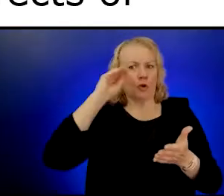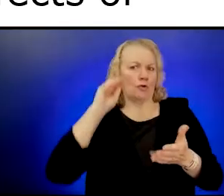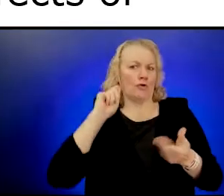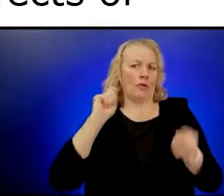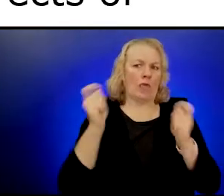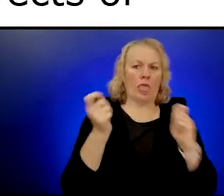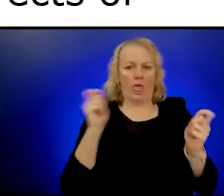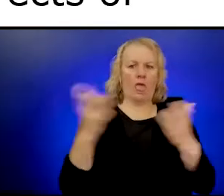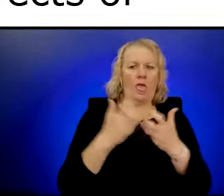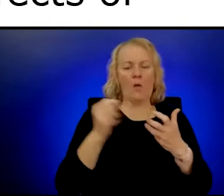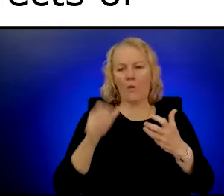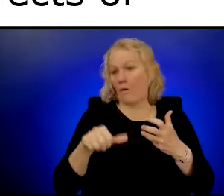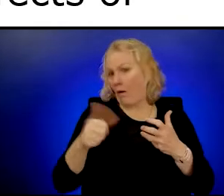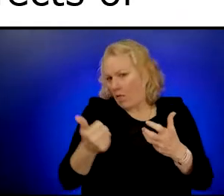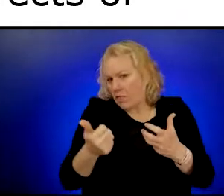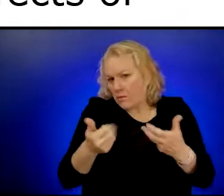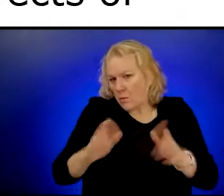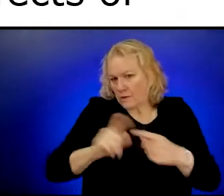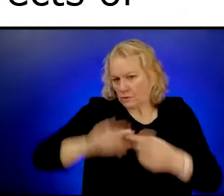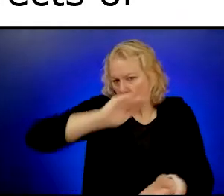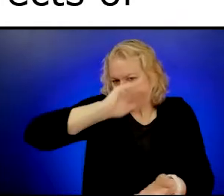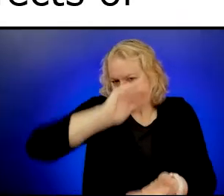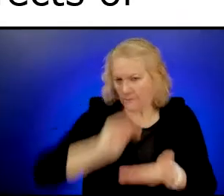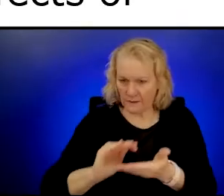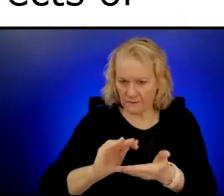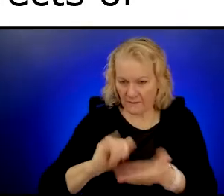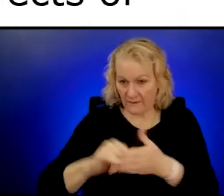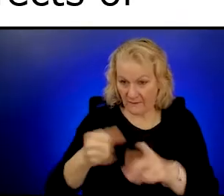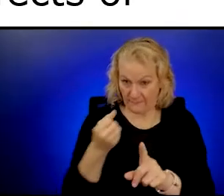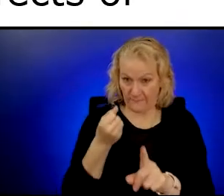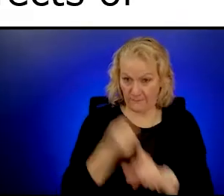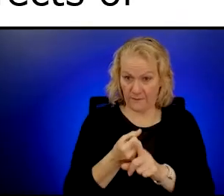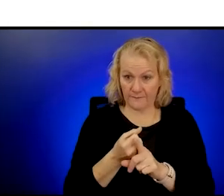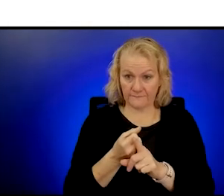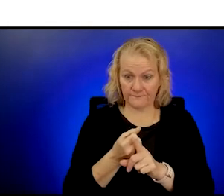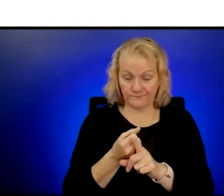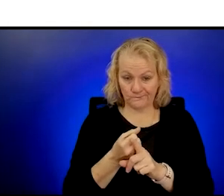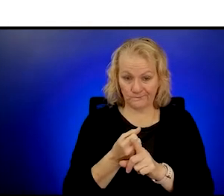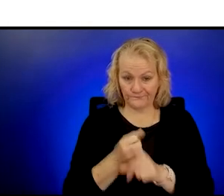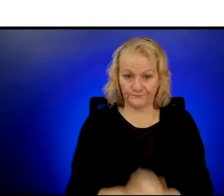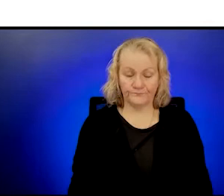behavior, or other mitigating measures to lessen the effects of the impairment.